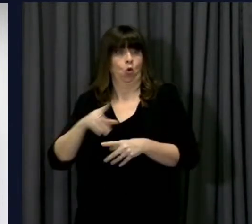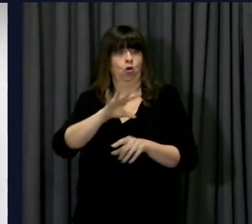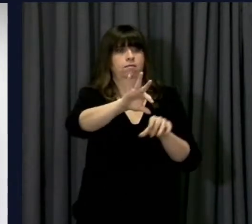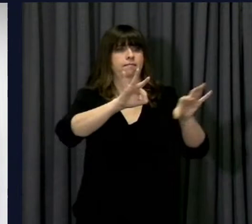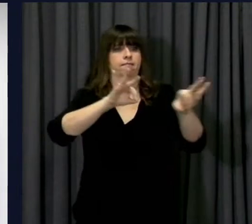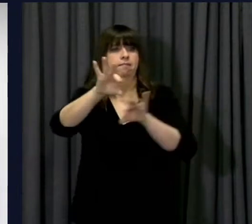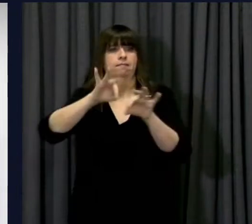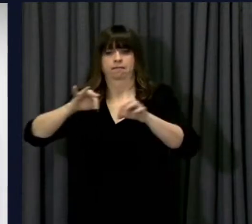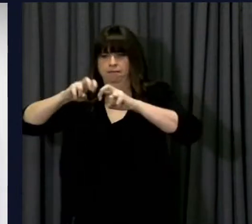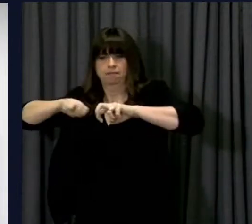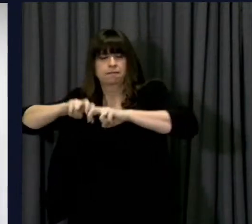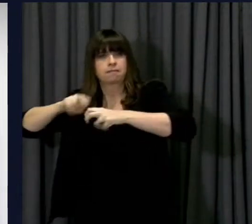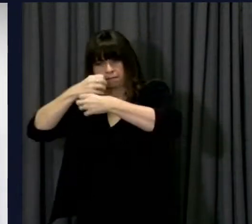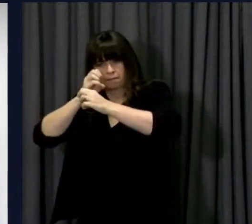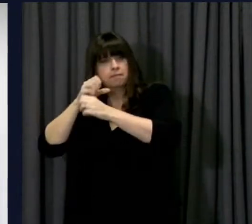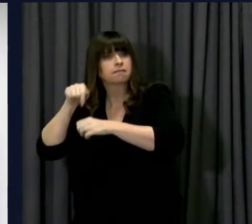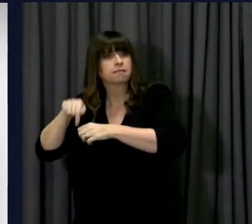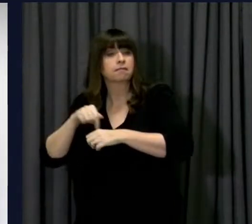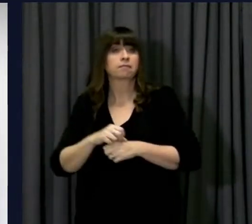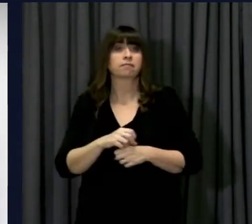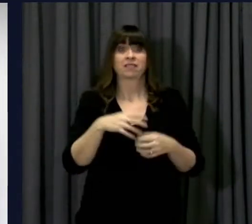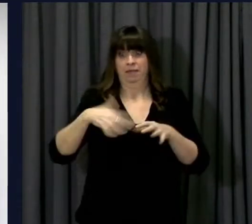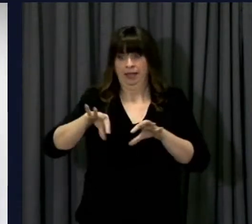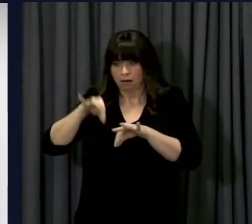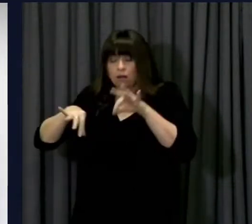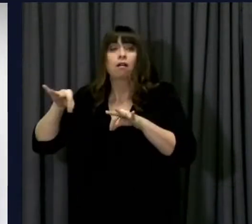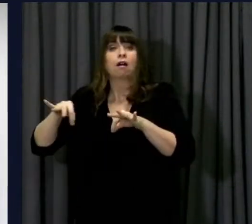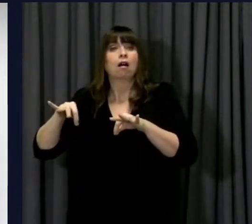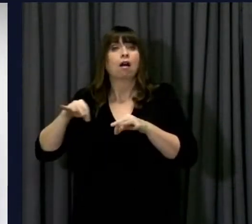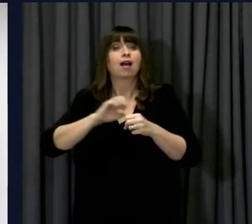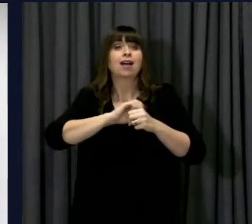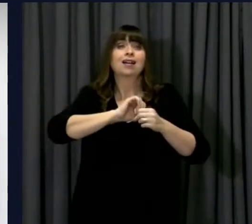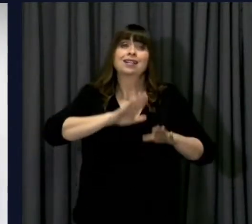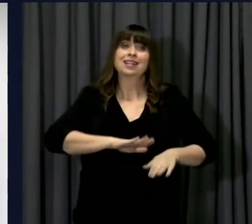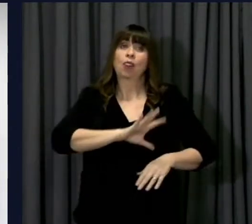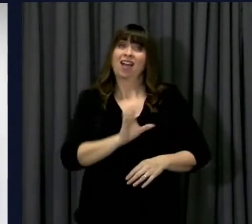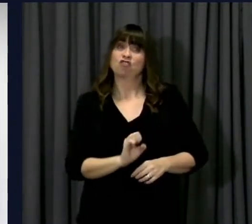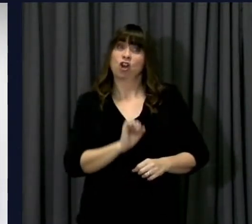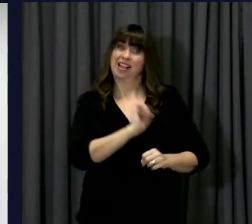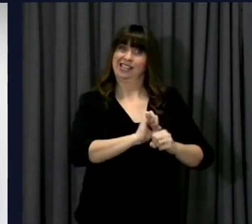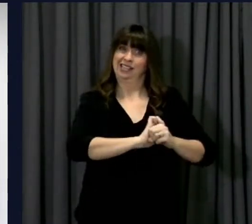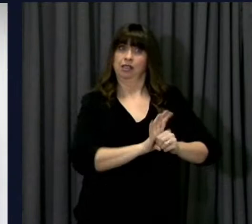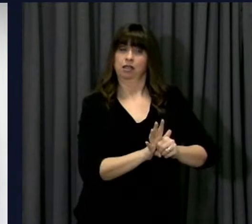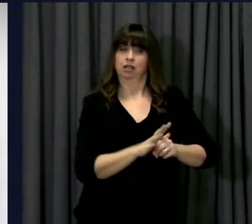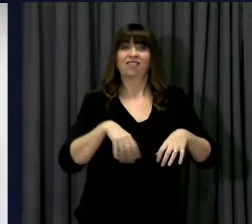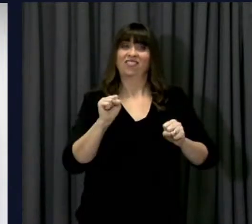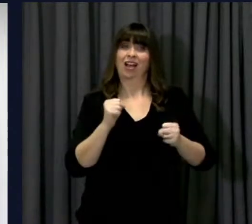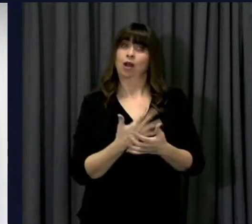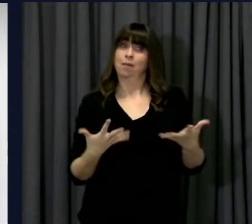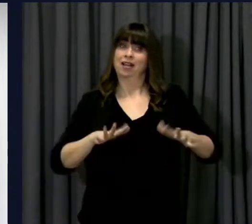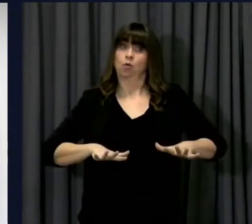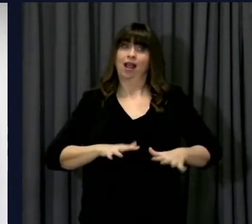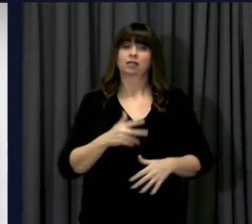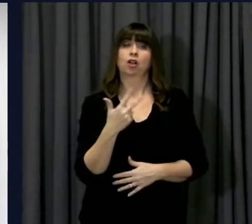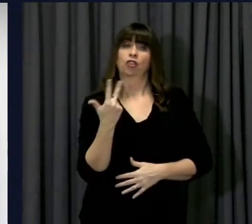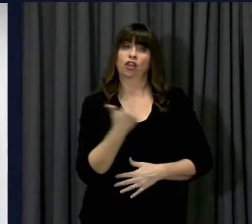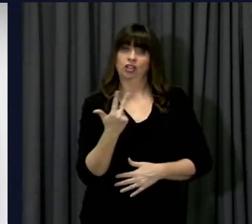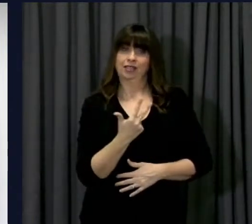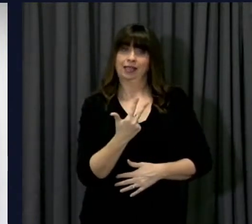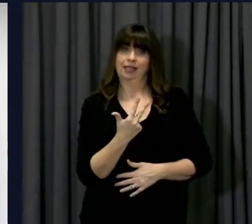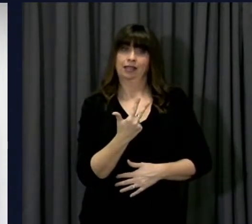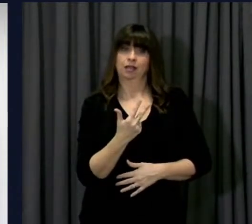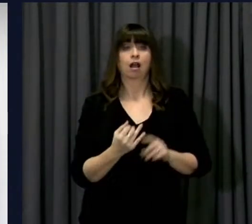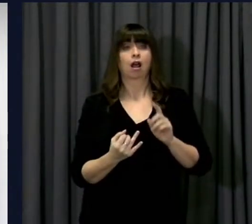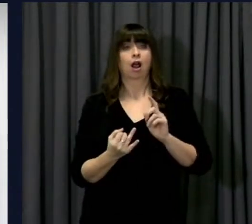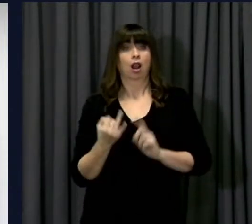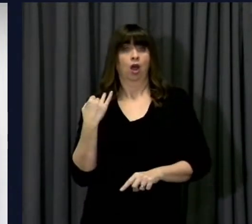work, 13 cases of the South African variant have been identified in Wales to date. That is an increase of 3 from